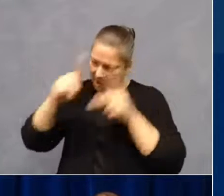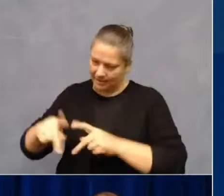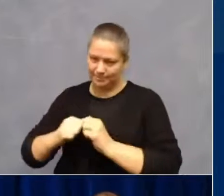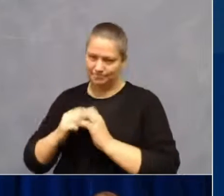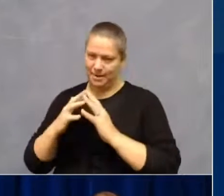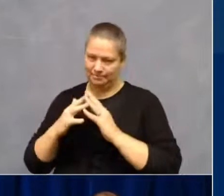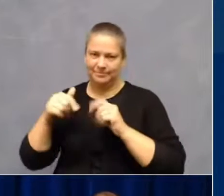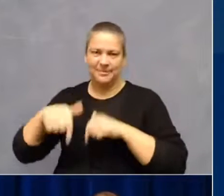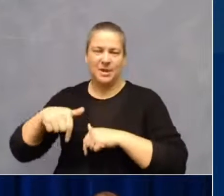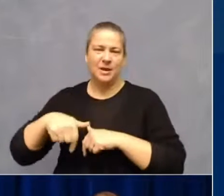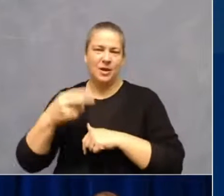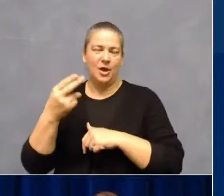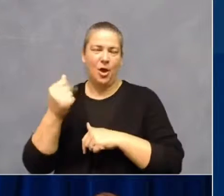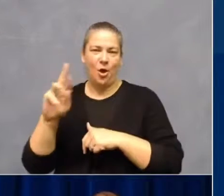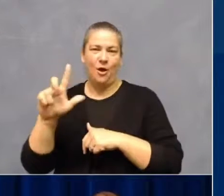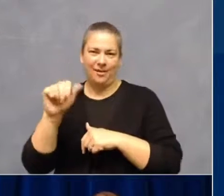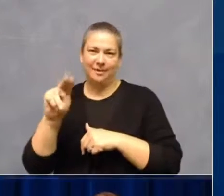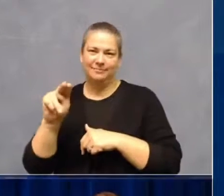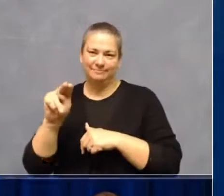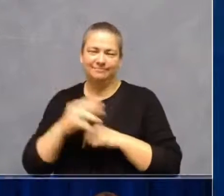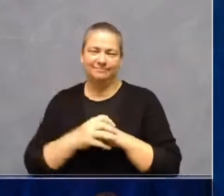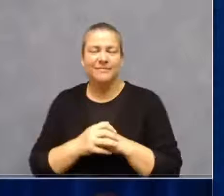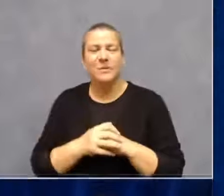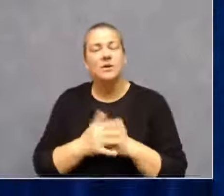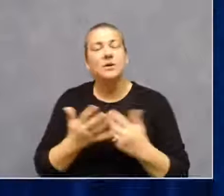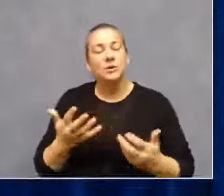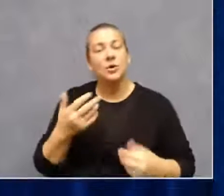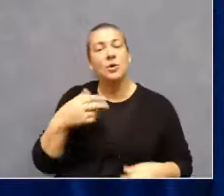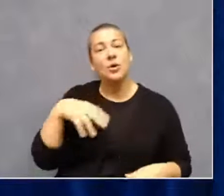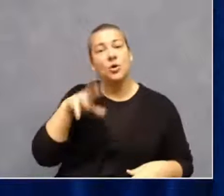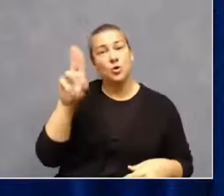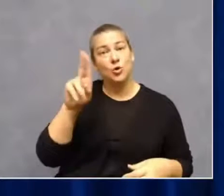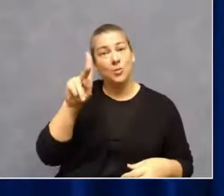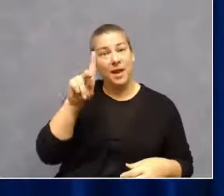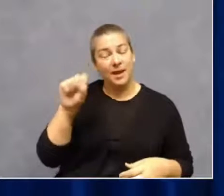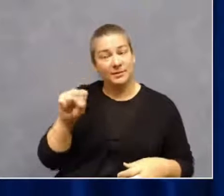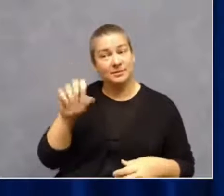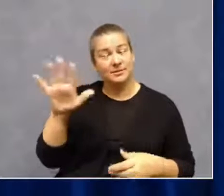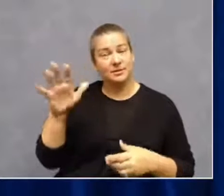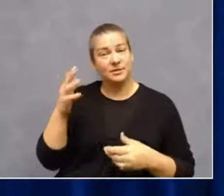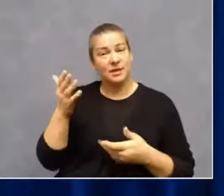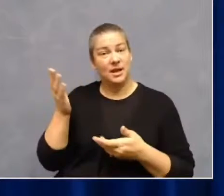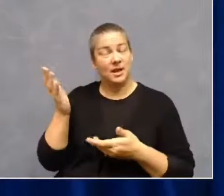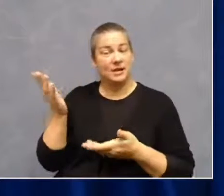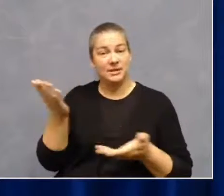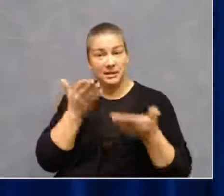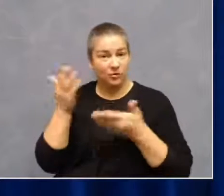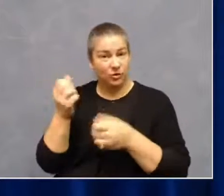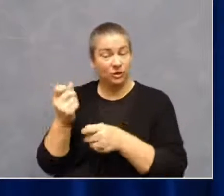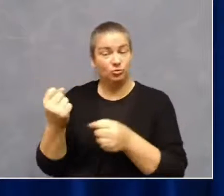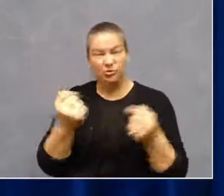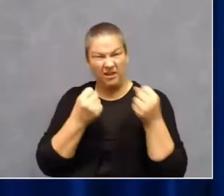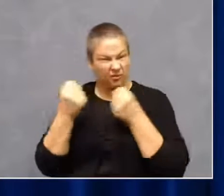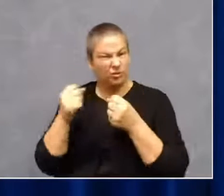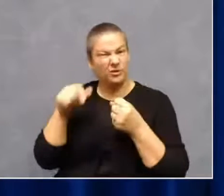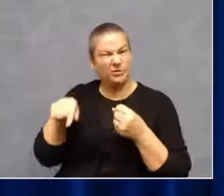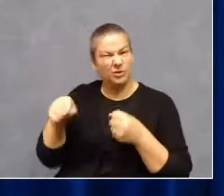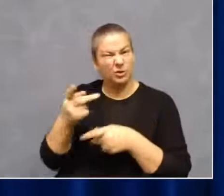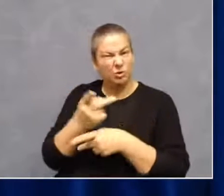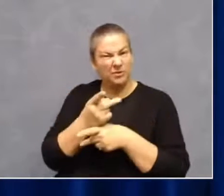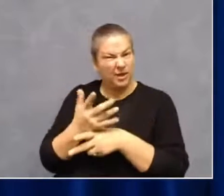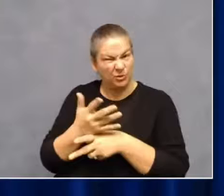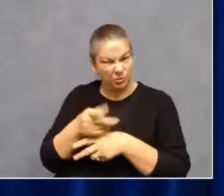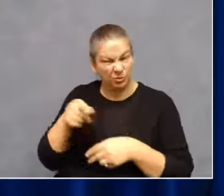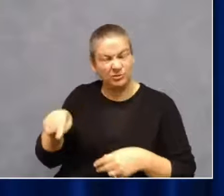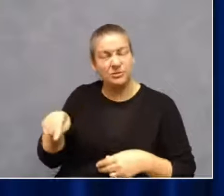Shannon Hall, UPS operations delivery driver, supervisor as well, in opening and